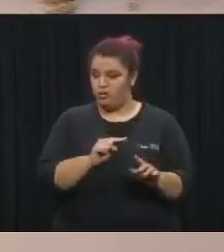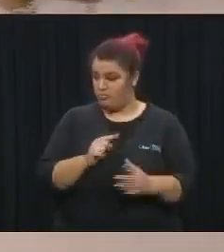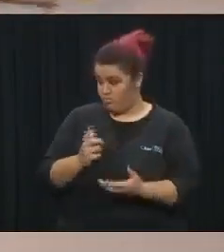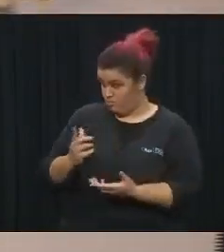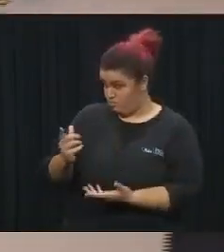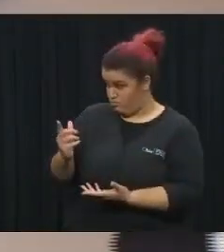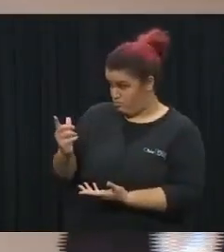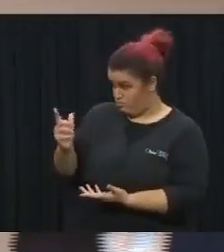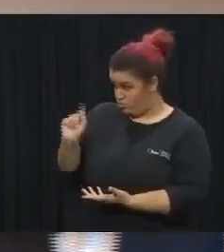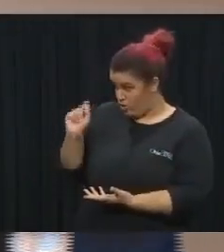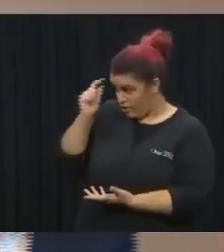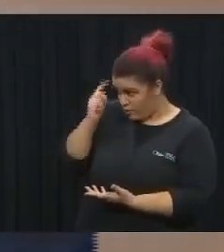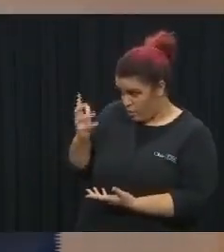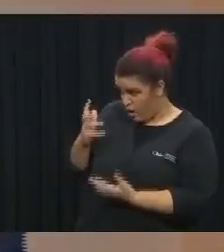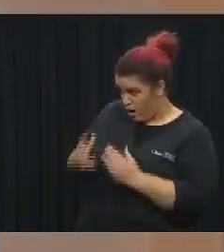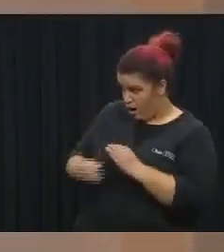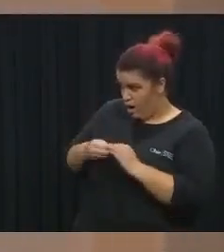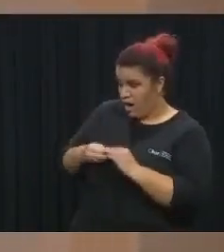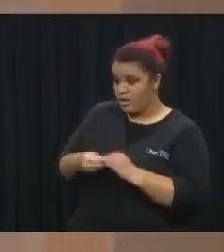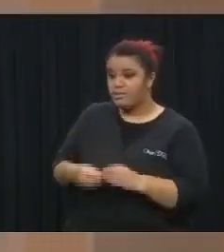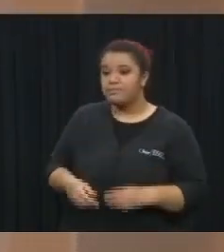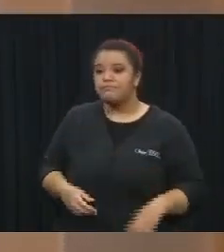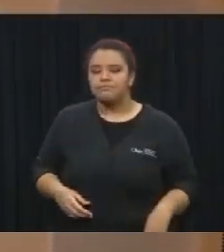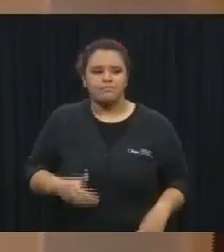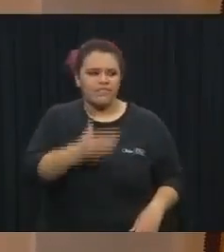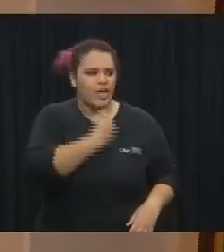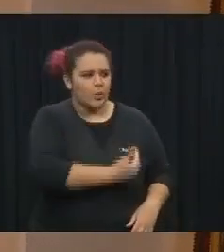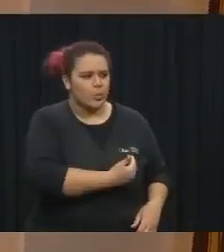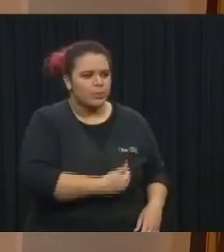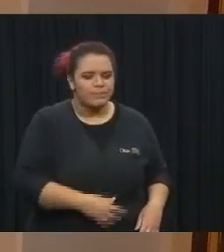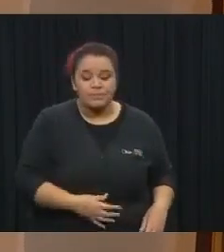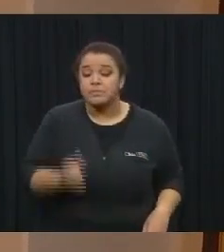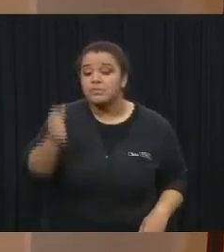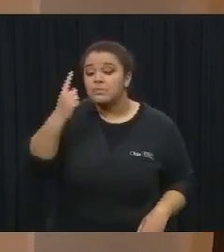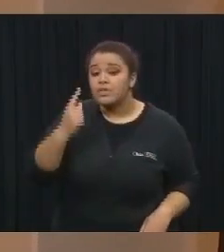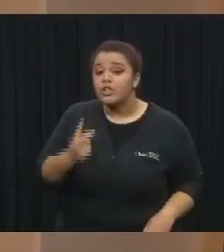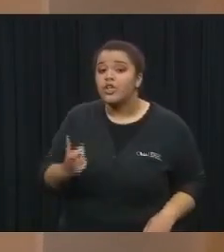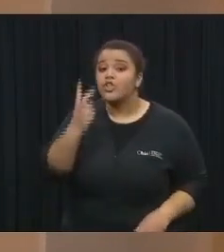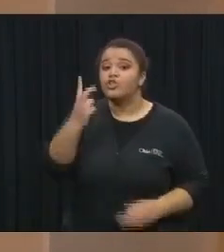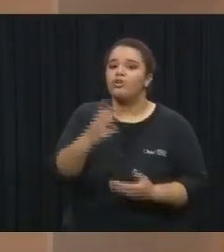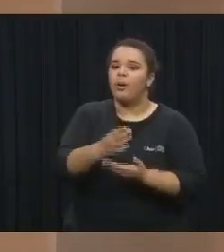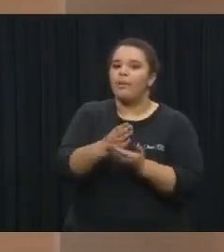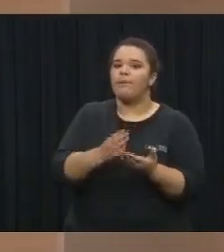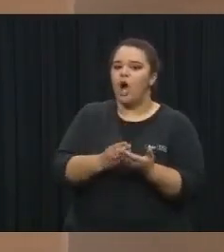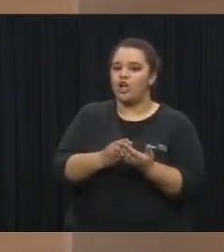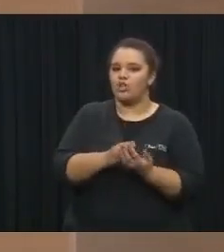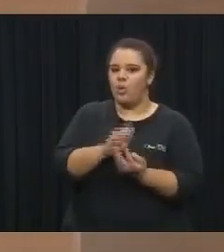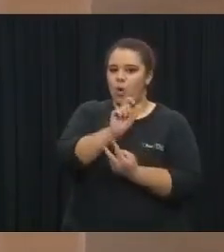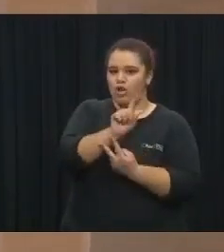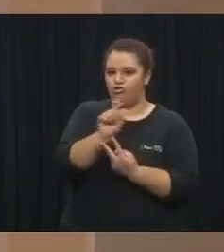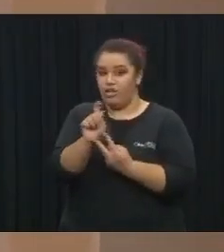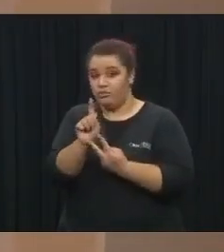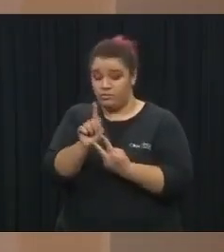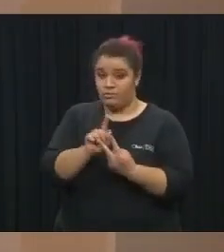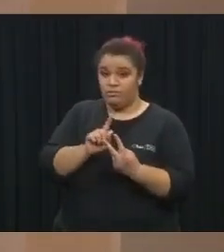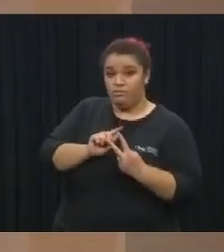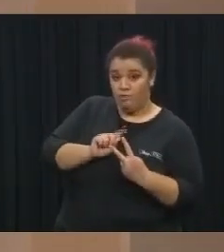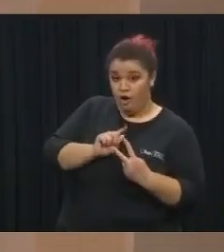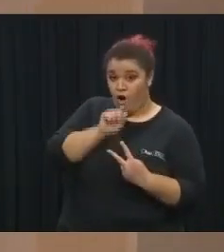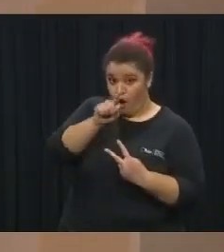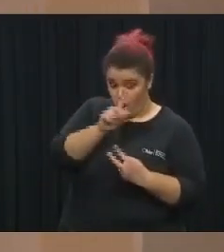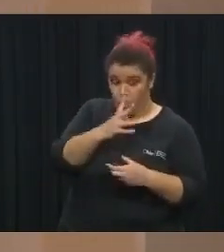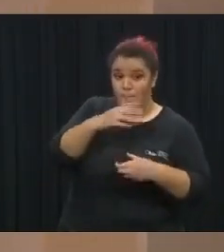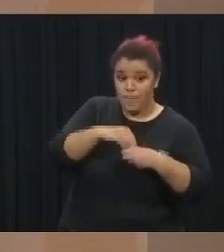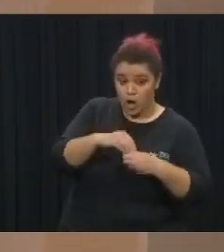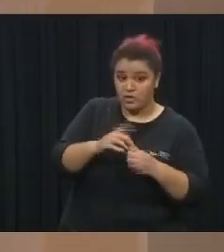Governor. Look, there's a two-part test to this. Is first of all, are you part of the essential supply chain? The hard part of that,